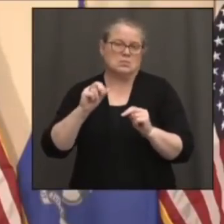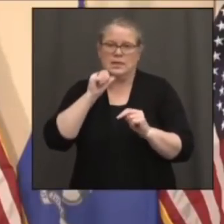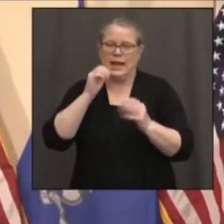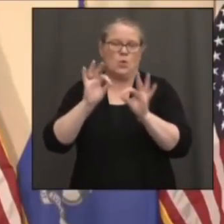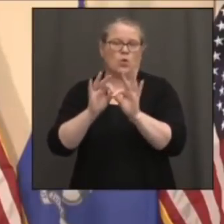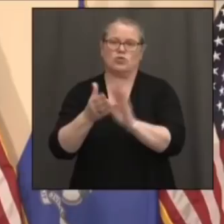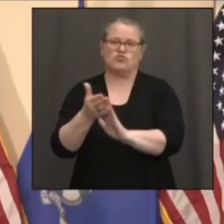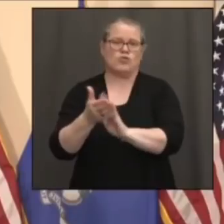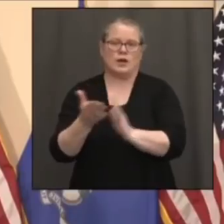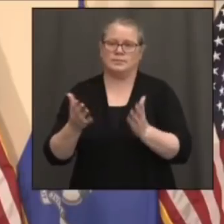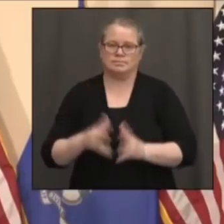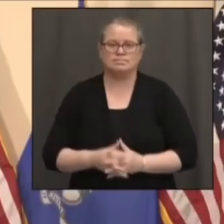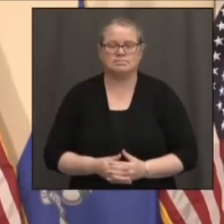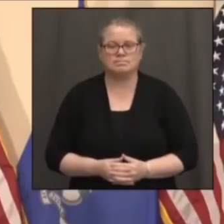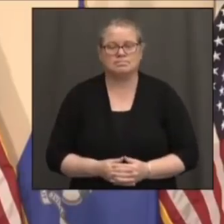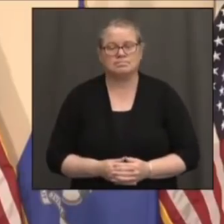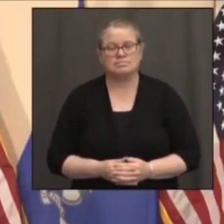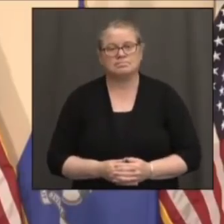The Day of New London.